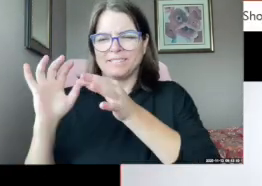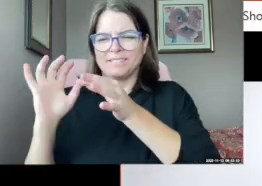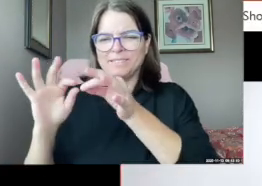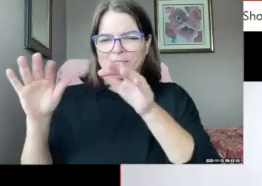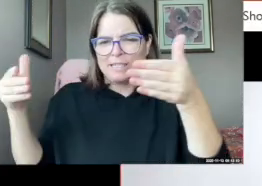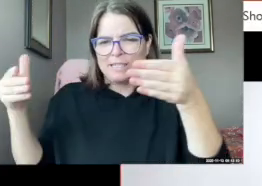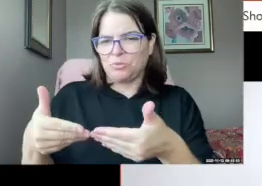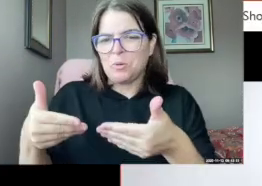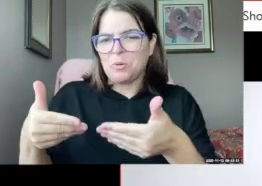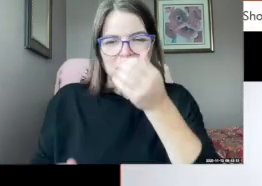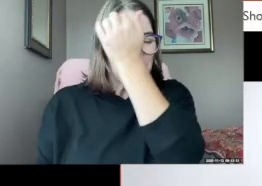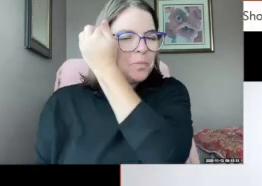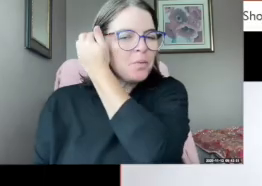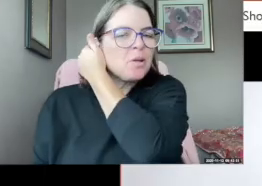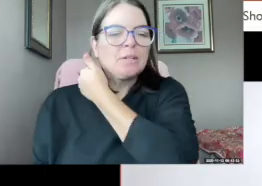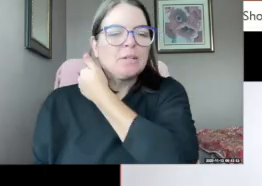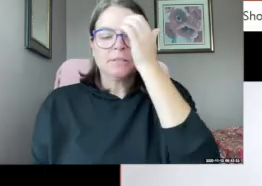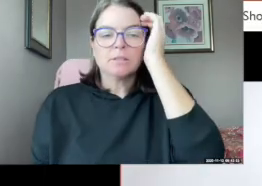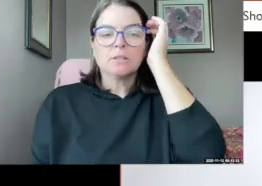his opening remarks.